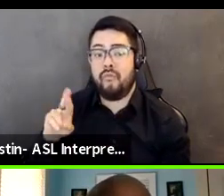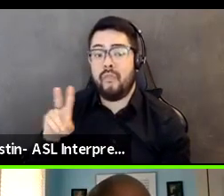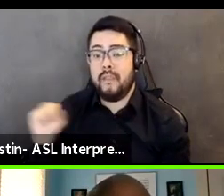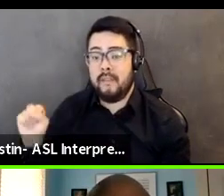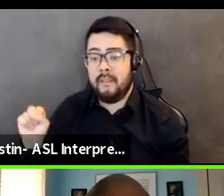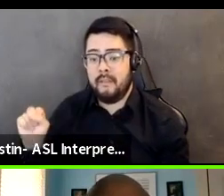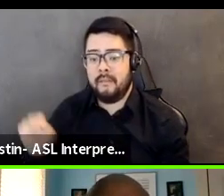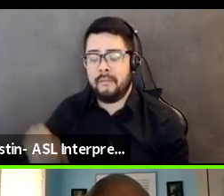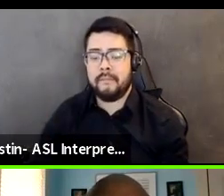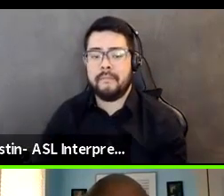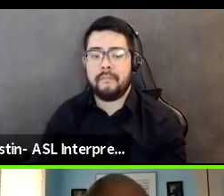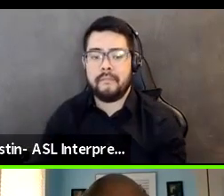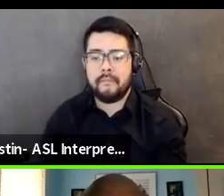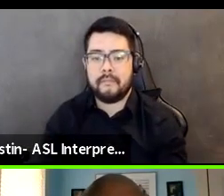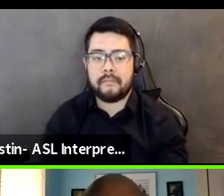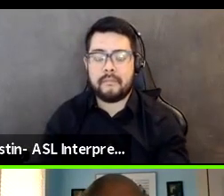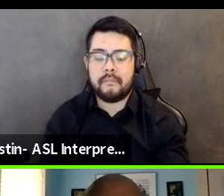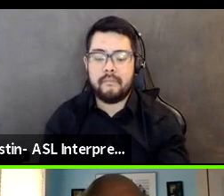trust